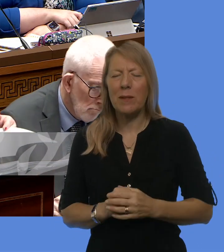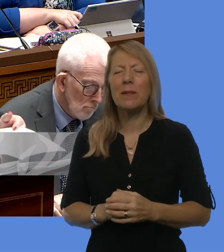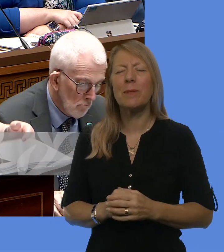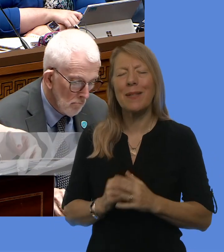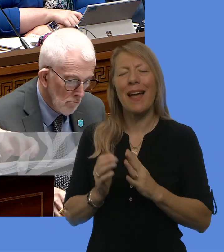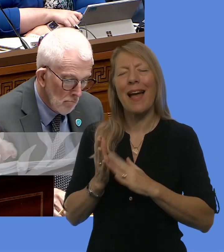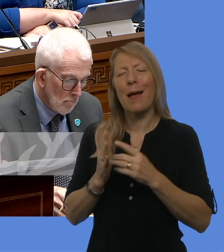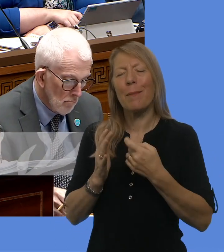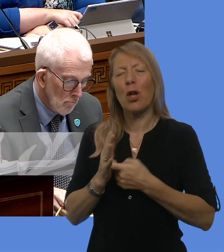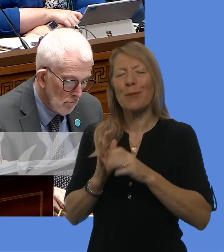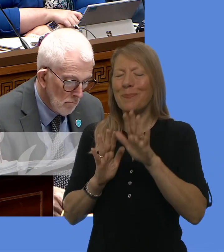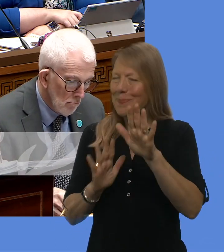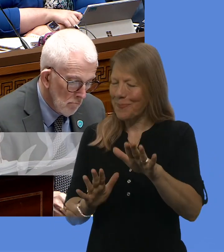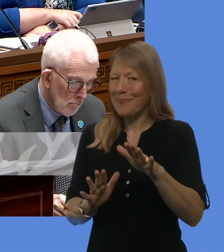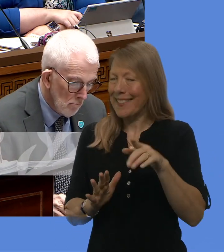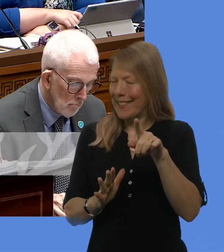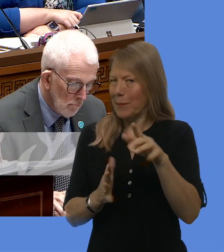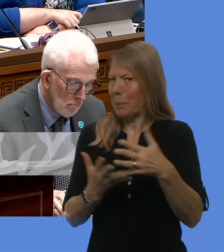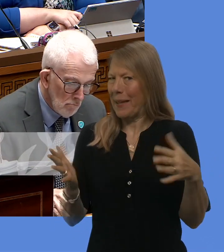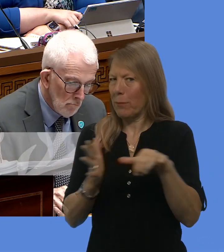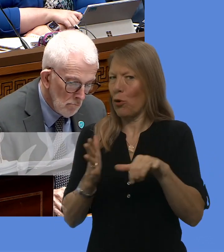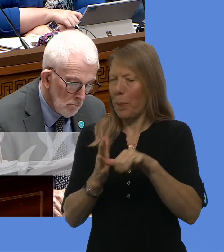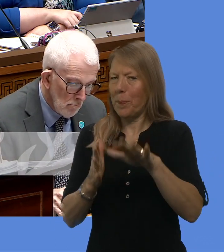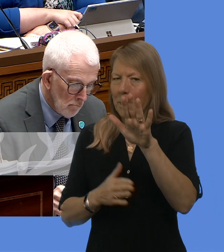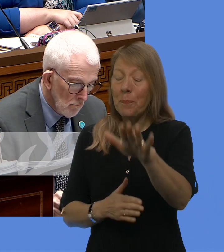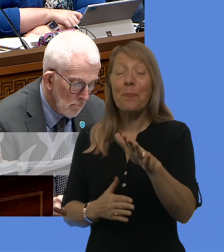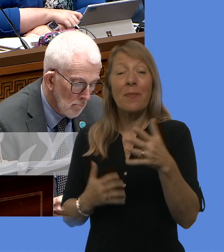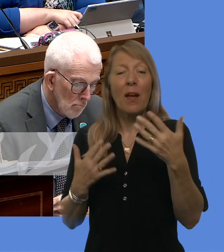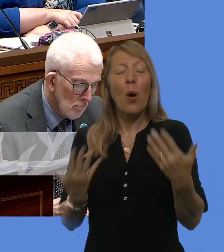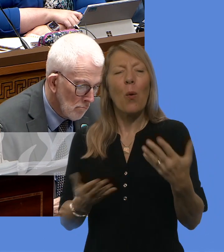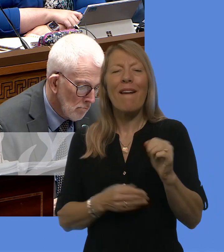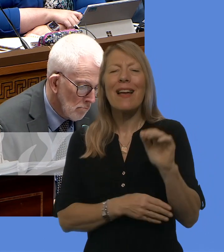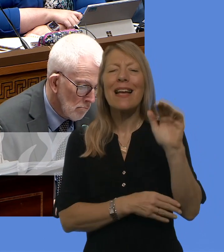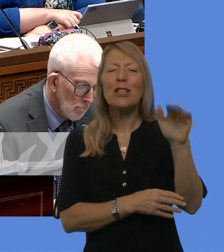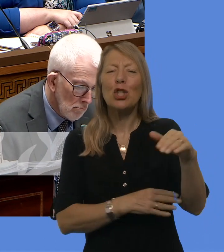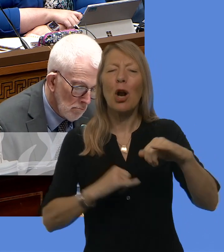We have now engaged the service of an external supplier,